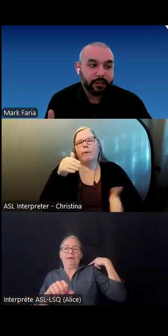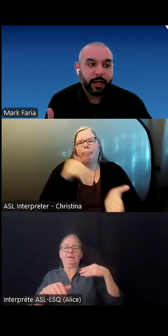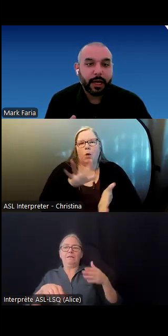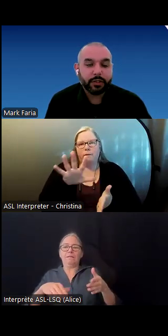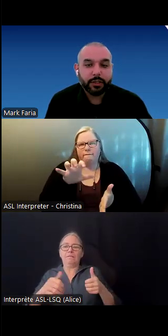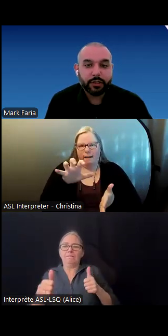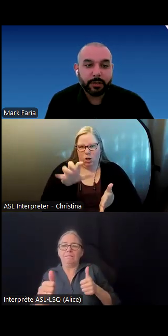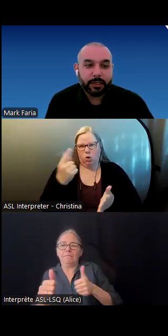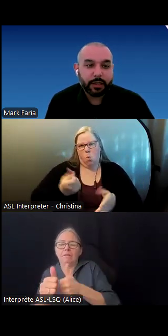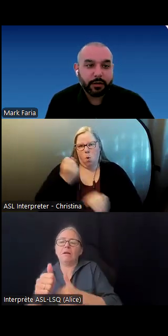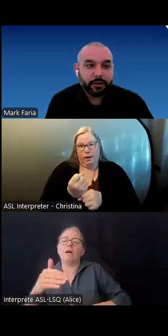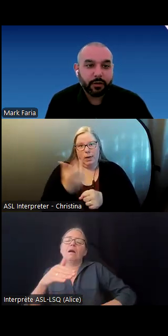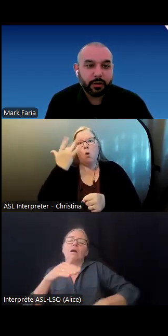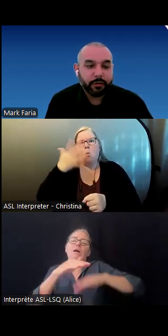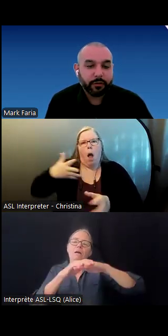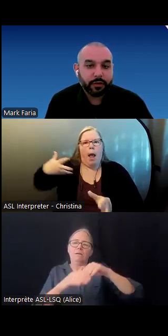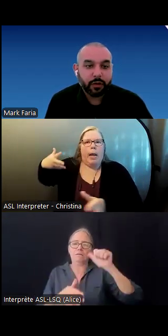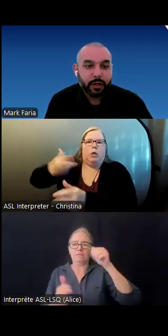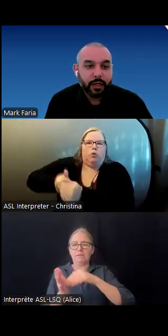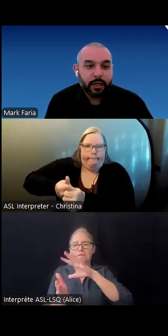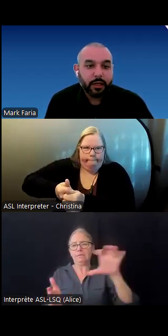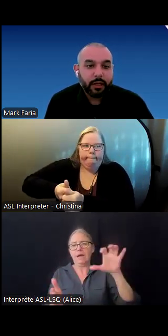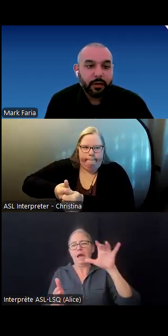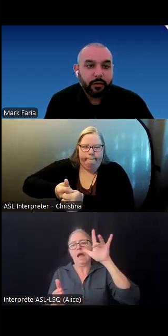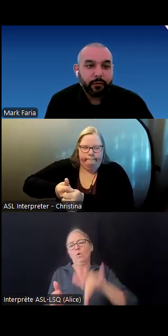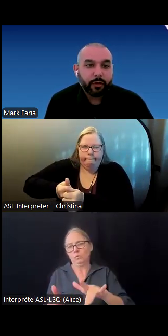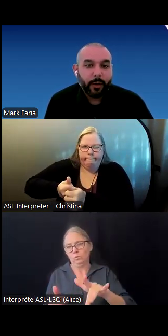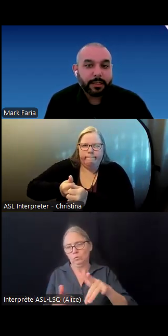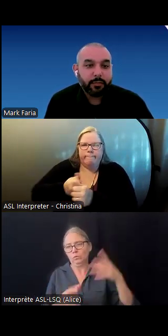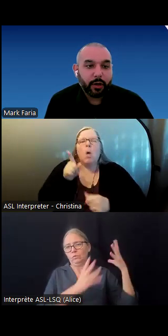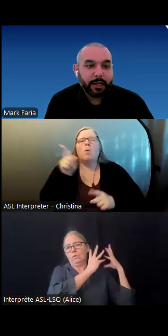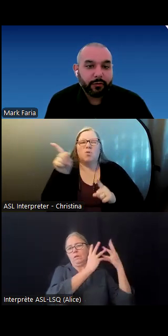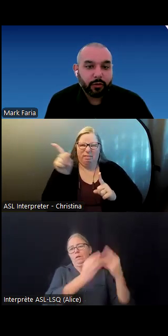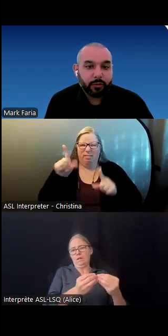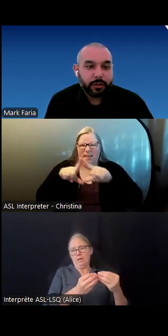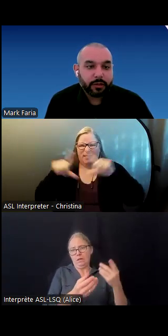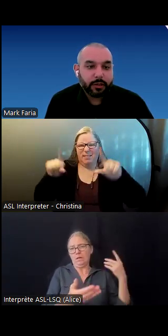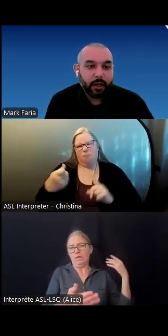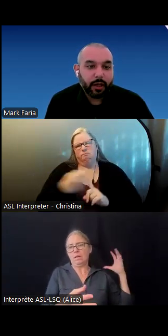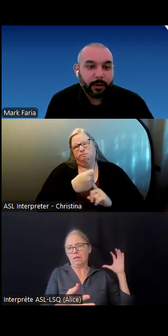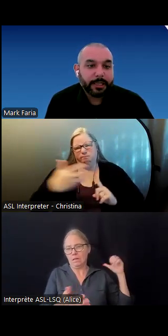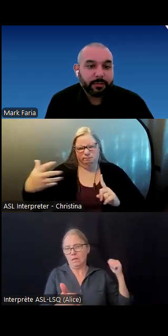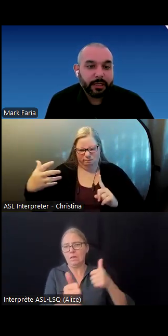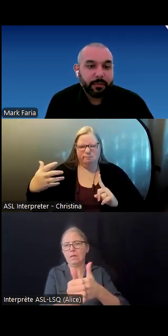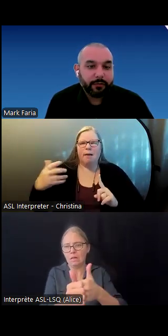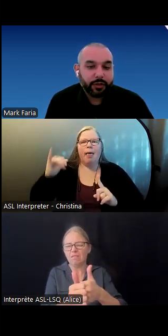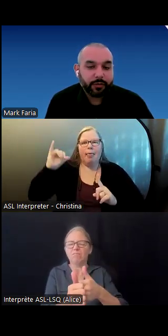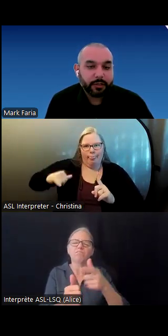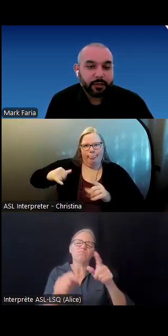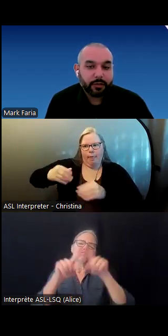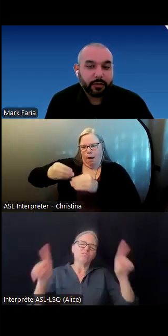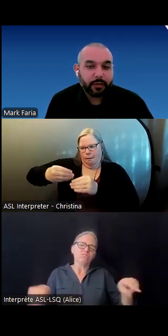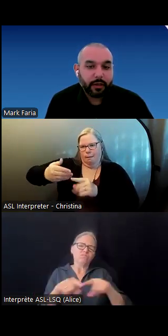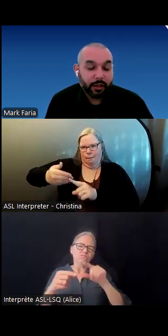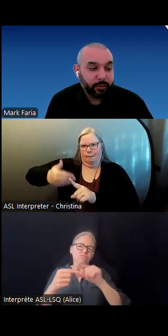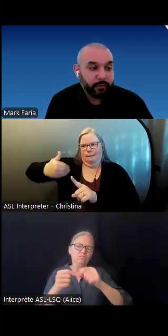And this slide actually just explains that here, so a little bit further. So for grant and bond carry forwards, RDSP